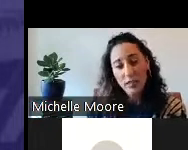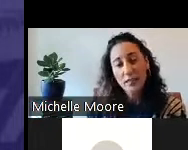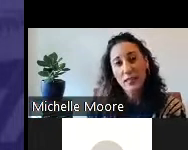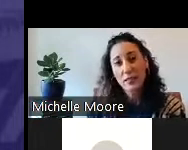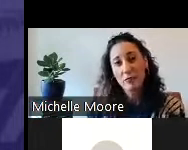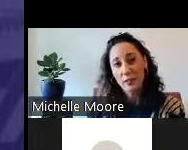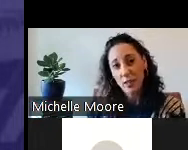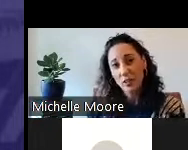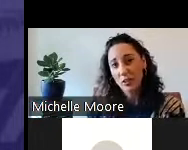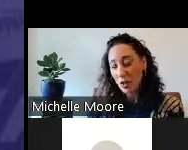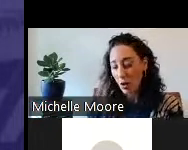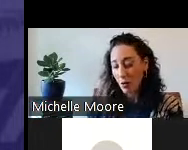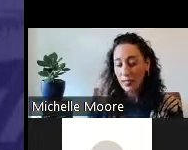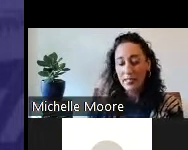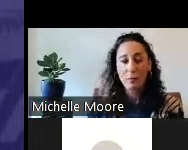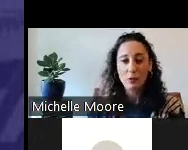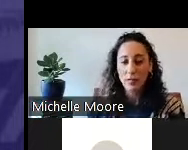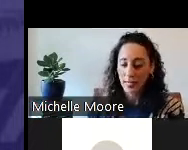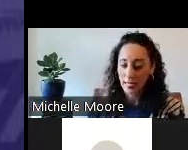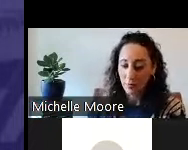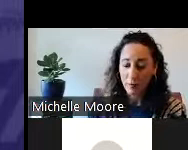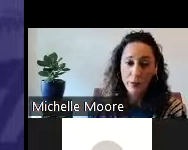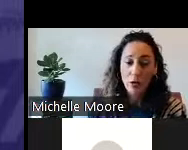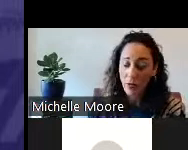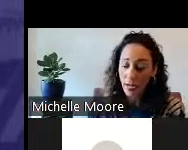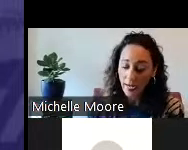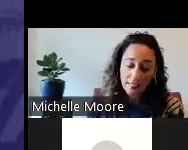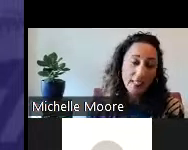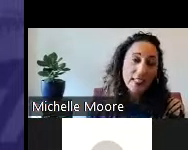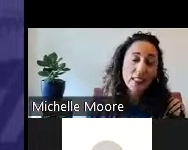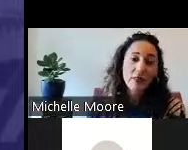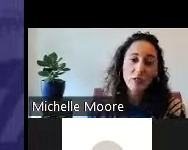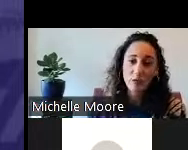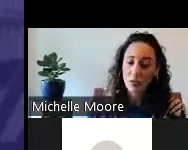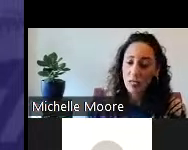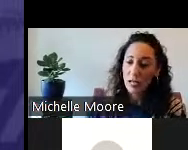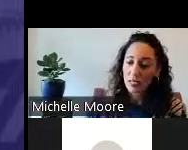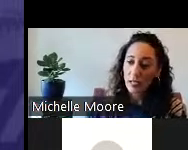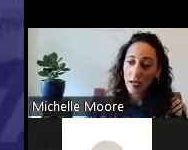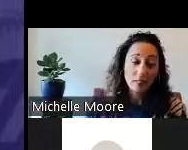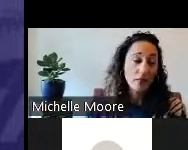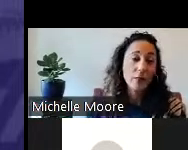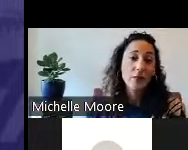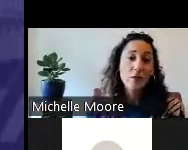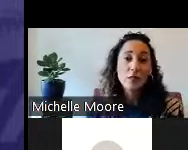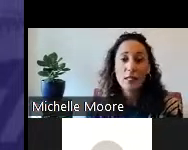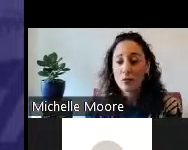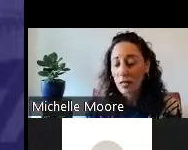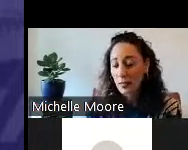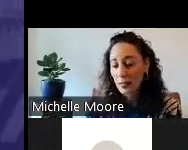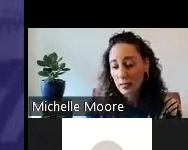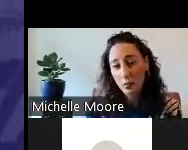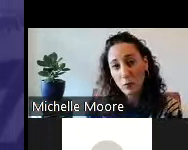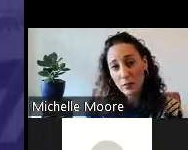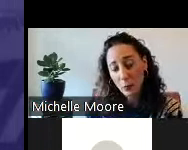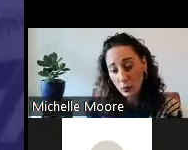year has seen the resurgence of the Leaderboard Academy, with over 18 individuals developing new skills to